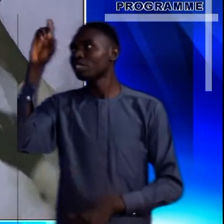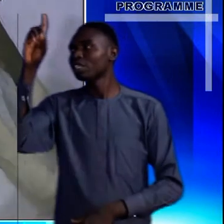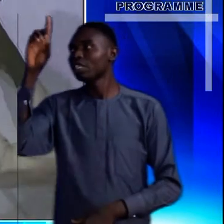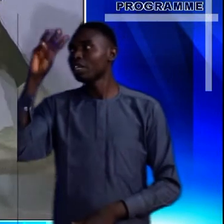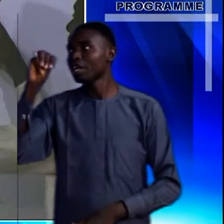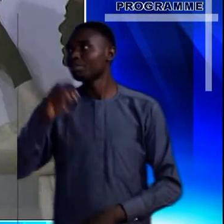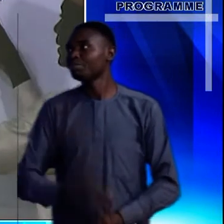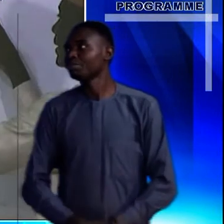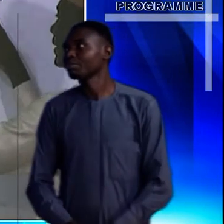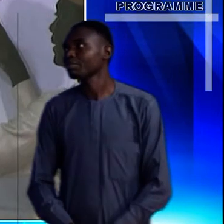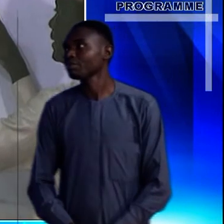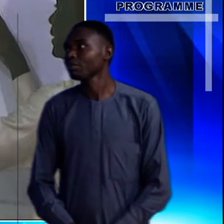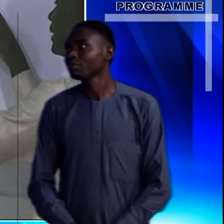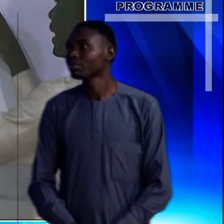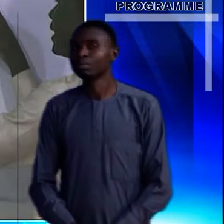Also,